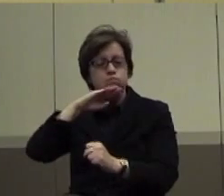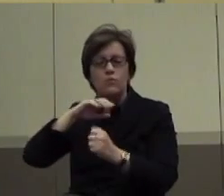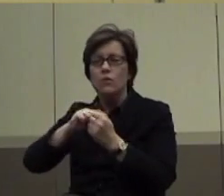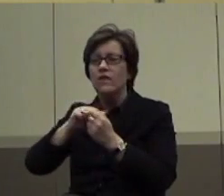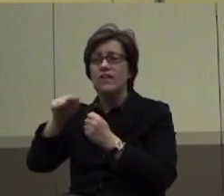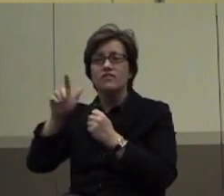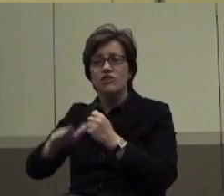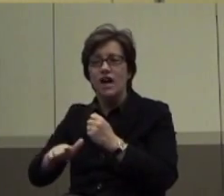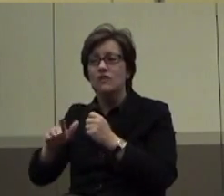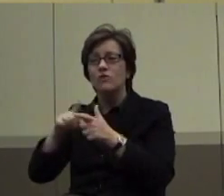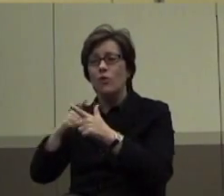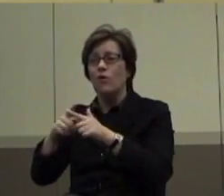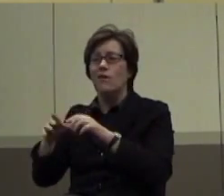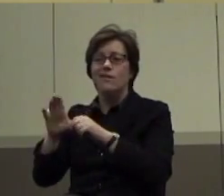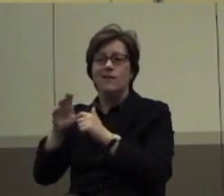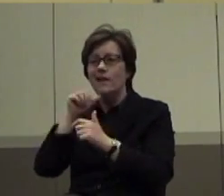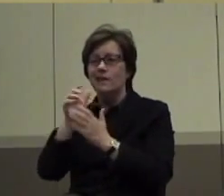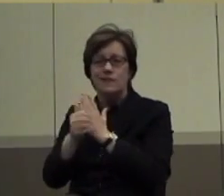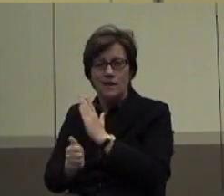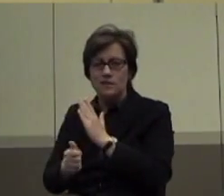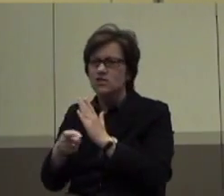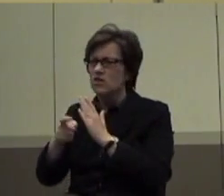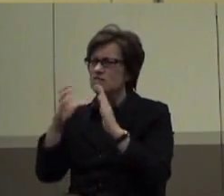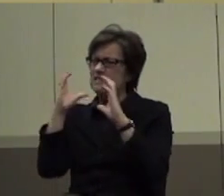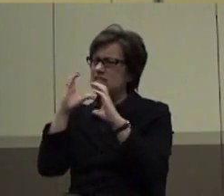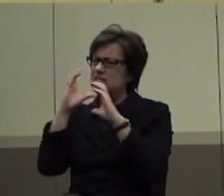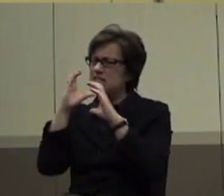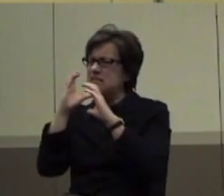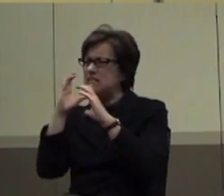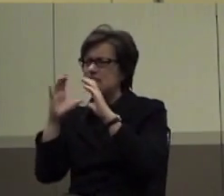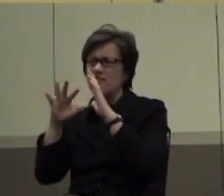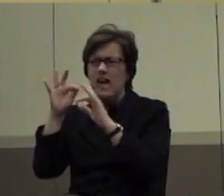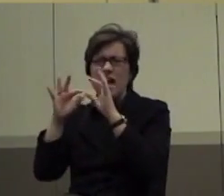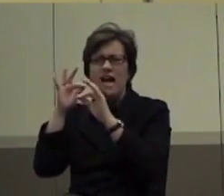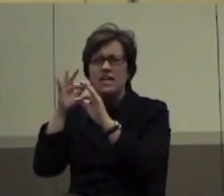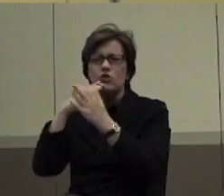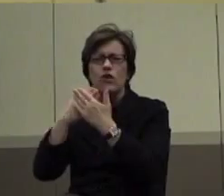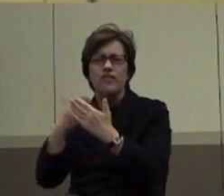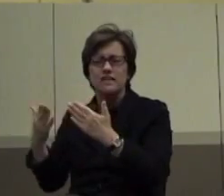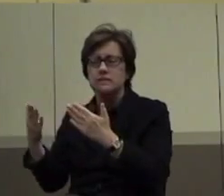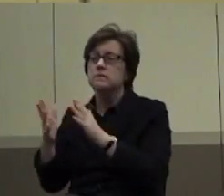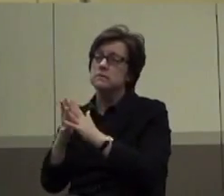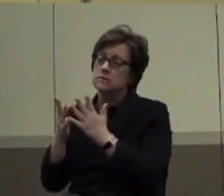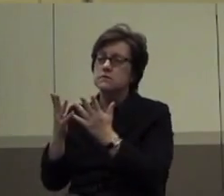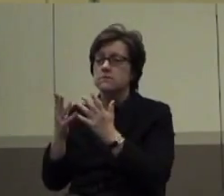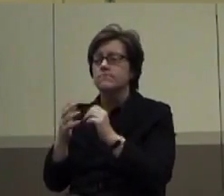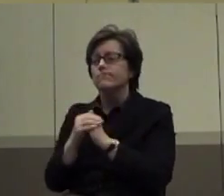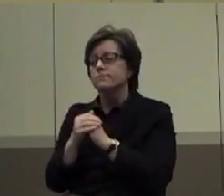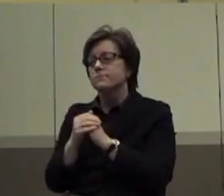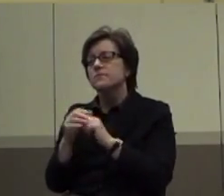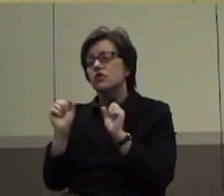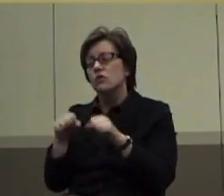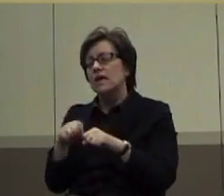have to look pretty hard. But you're going to be able to find some things the teacher's doing well. All